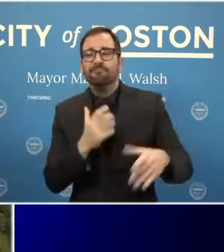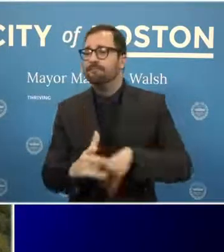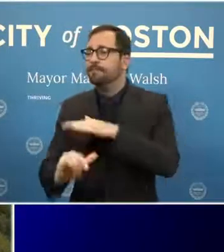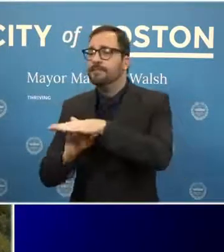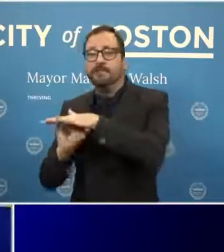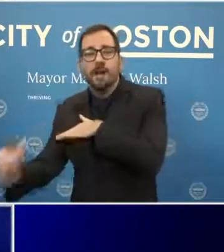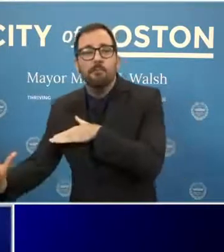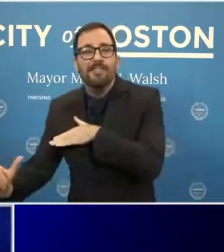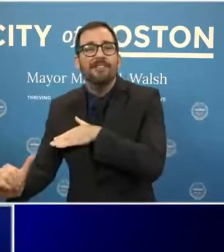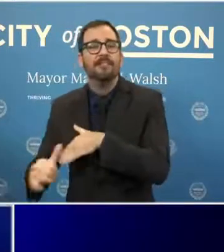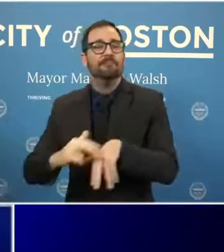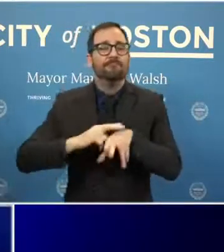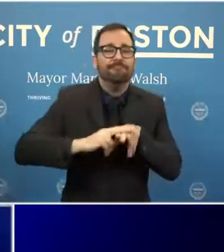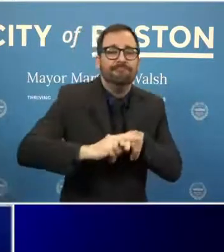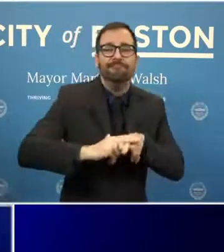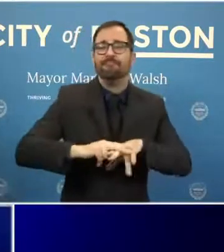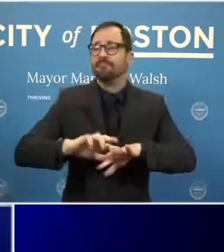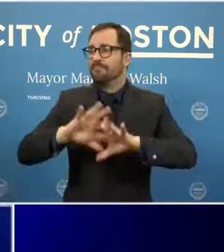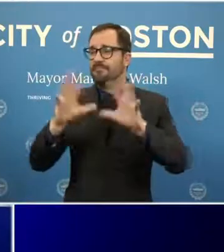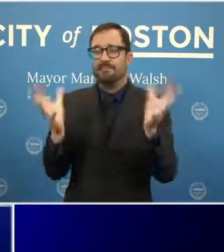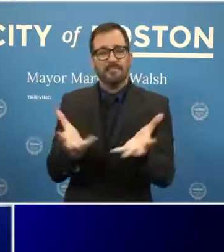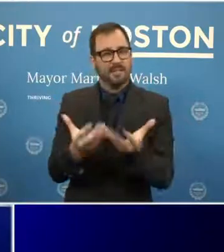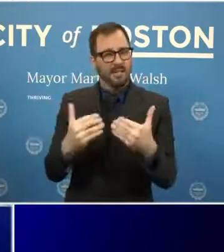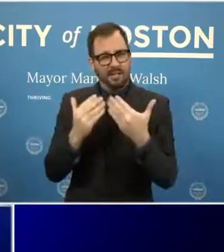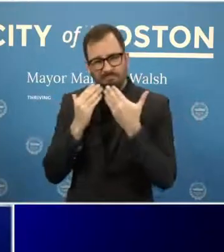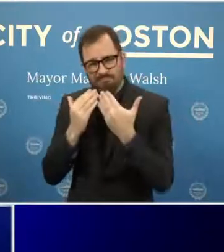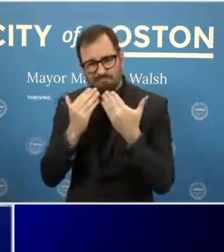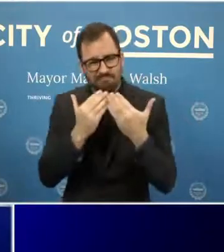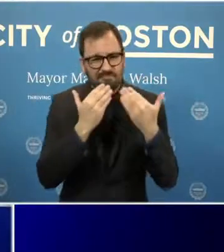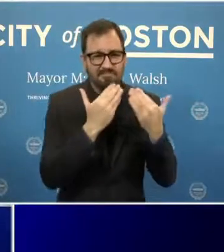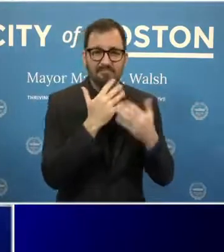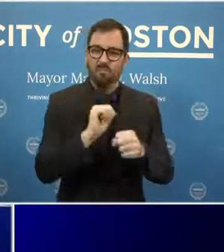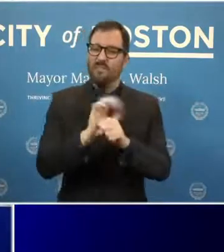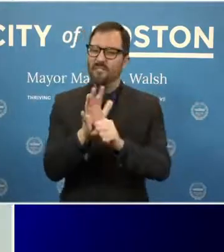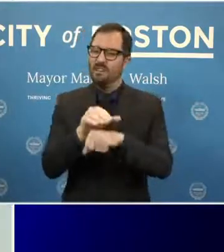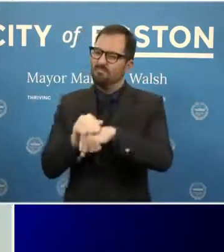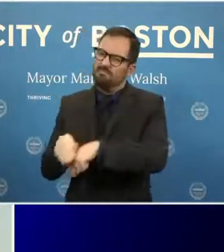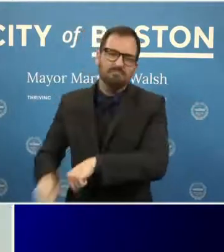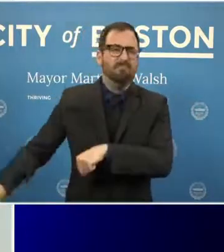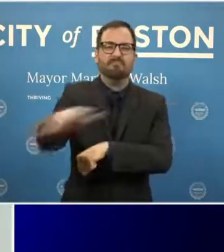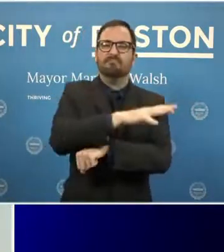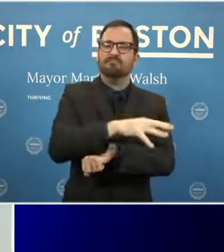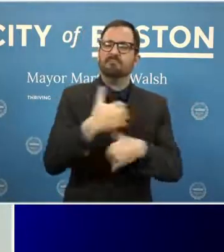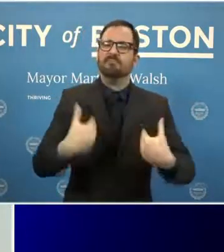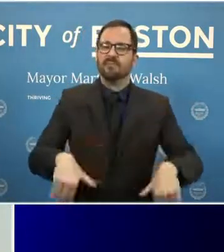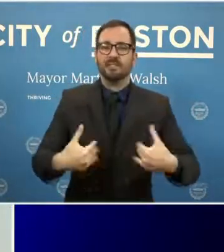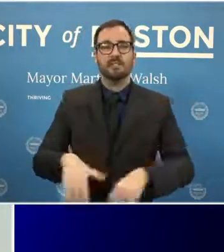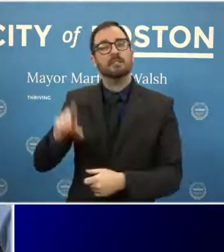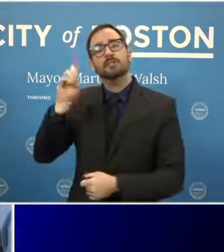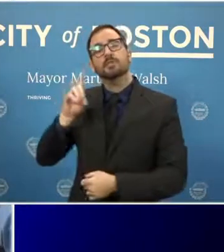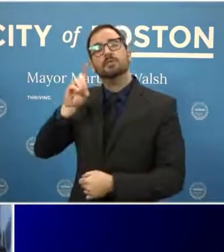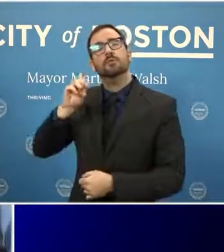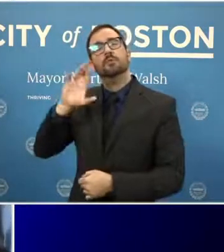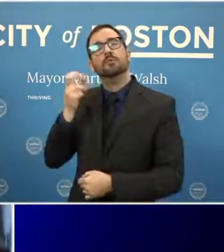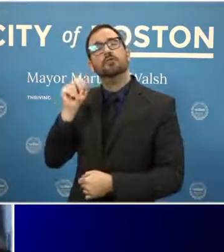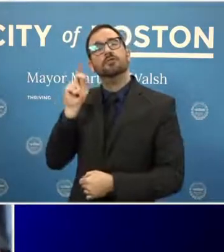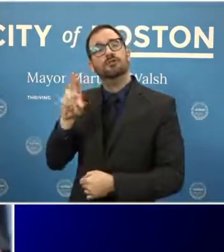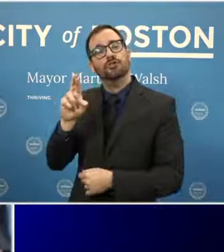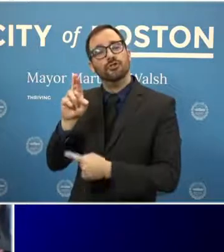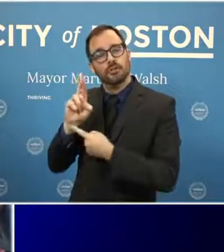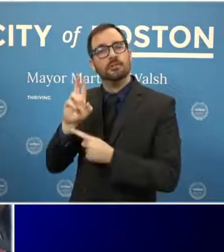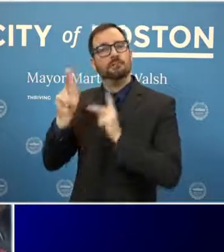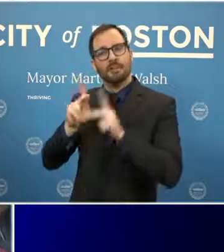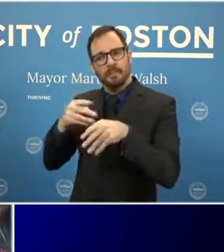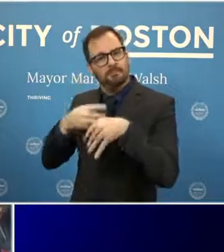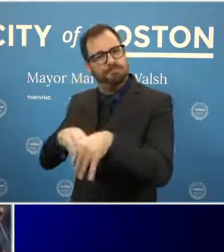Tonight, demonstrators gathered in Dorchester to share their outrage over the death of George Floyd. 46-year-old George Floyd died in police